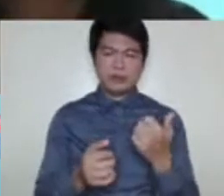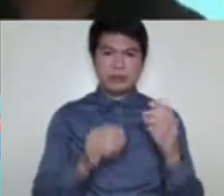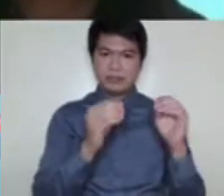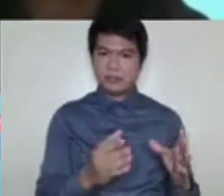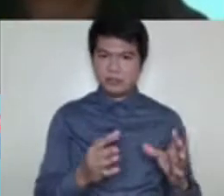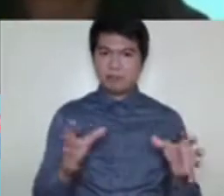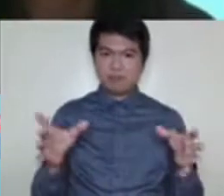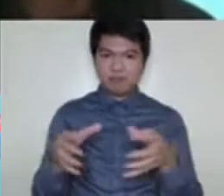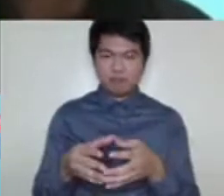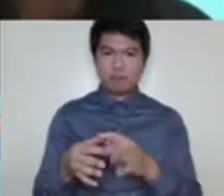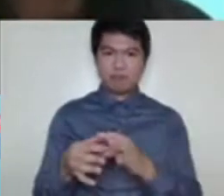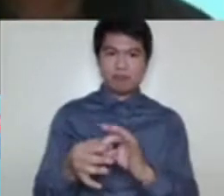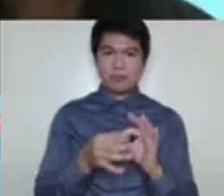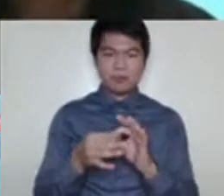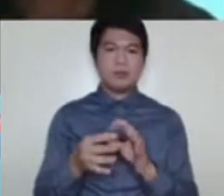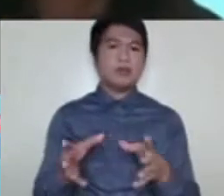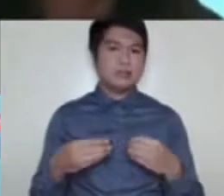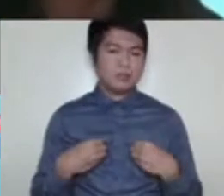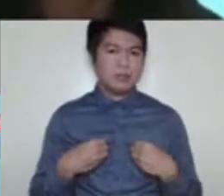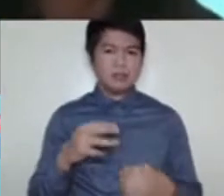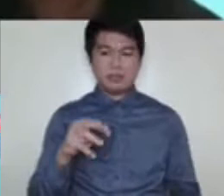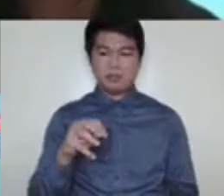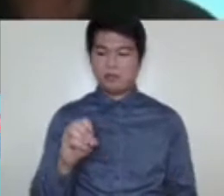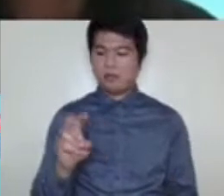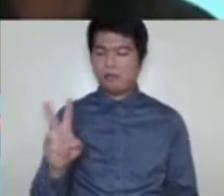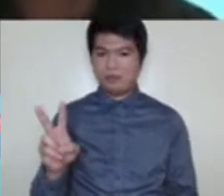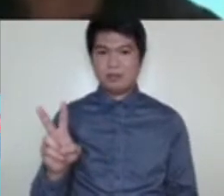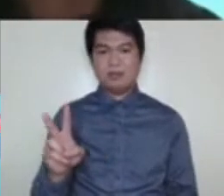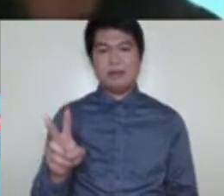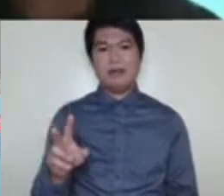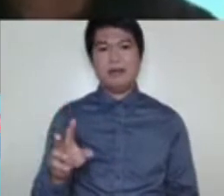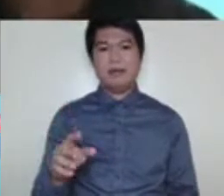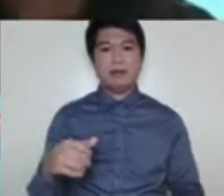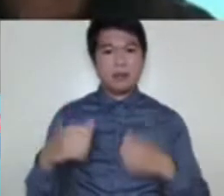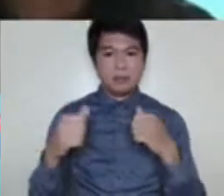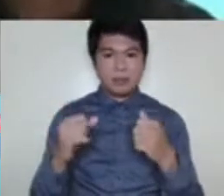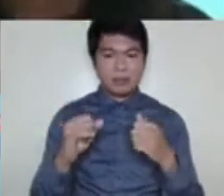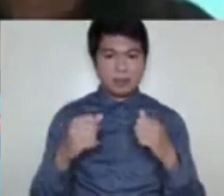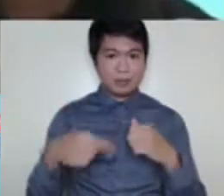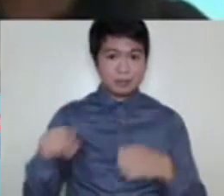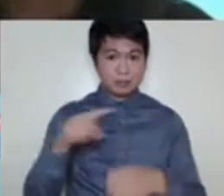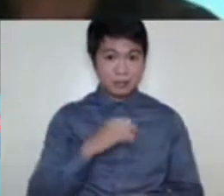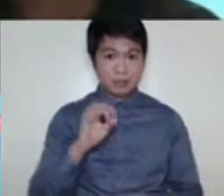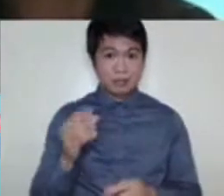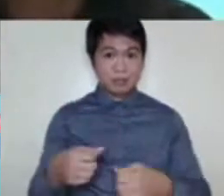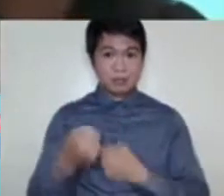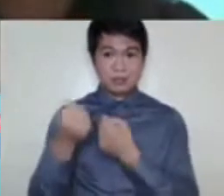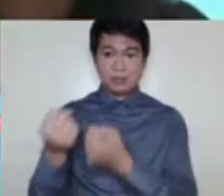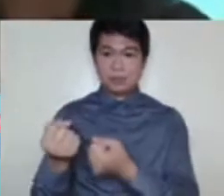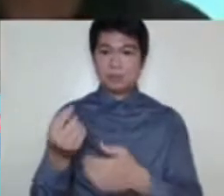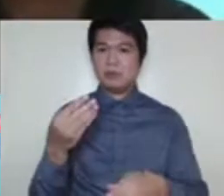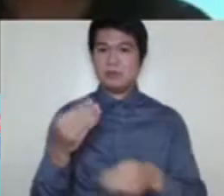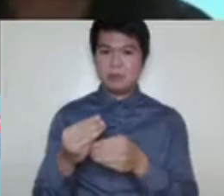as MOV. Our condition is that when you submit these types of supplementary materials, is